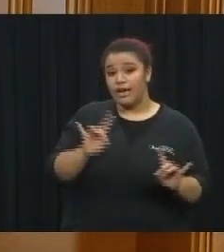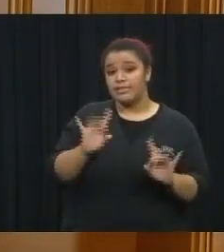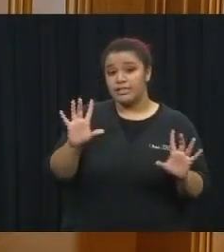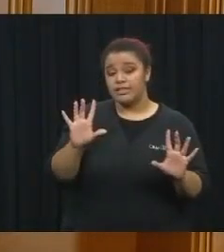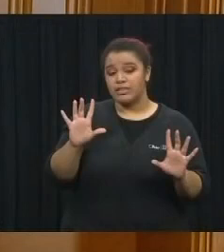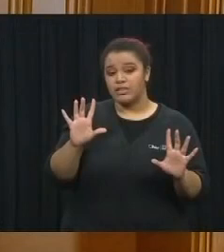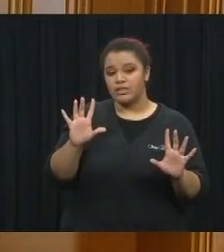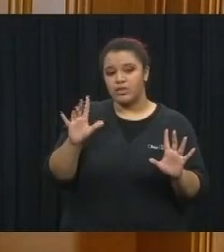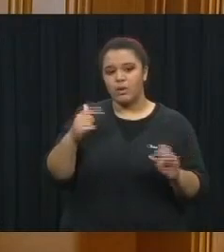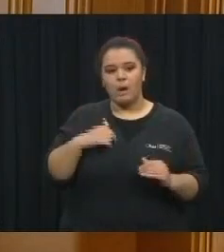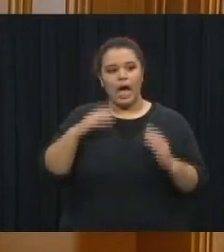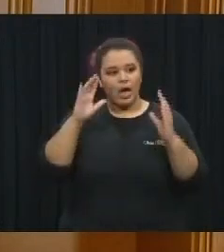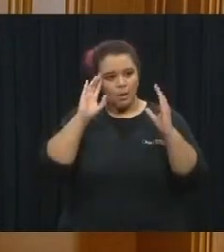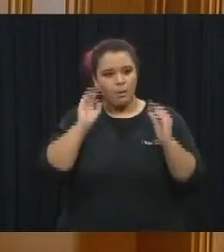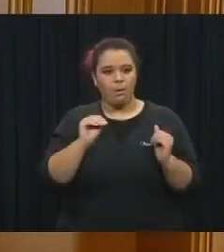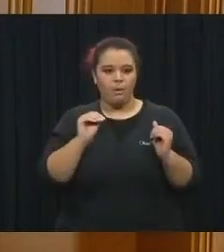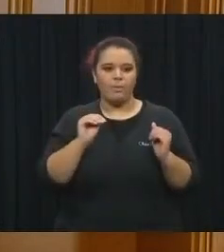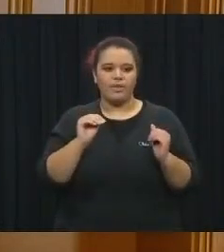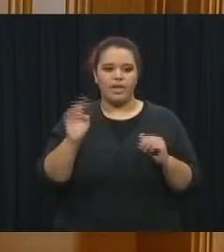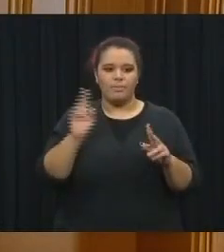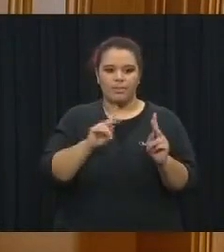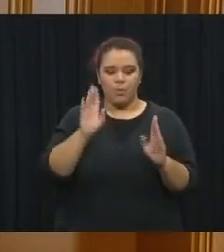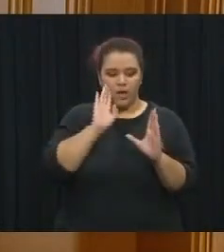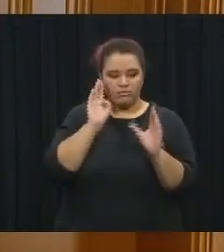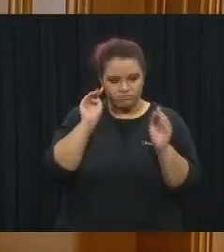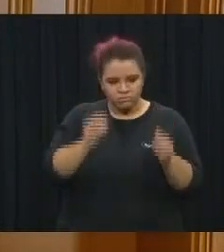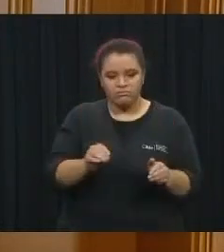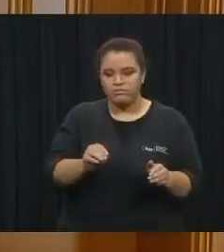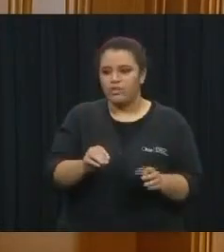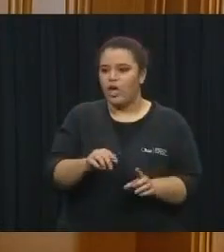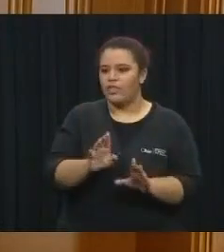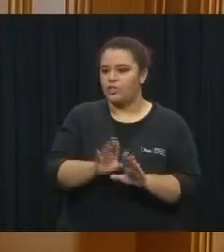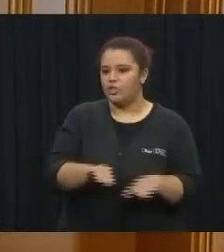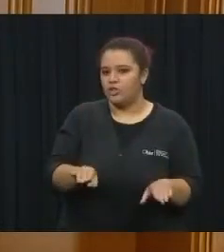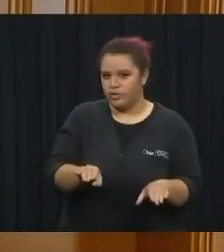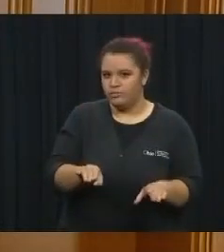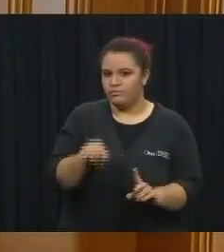be on that child or on those children. Thank you.